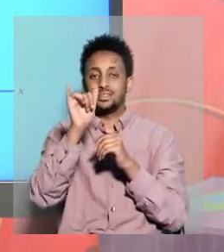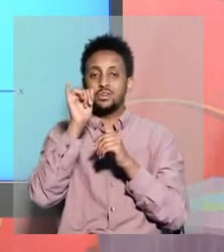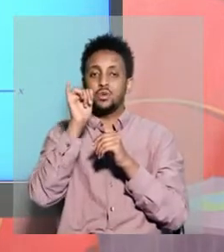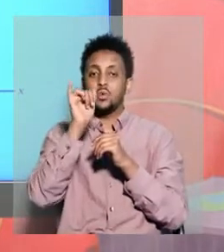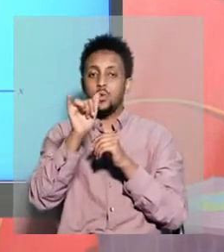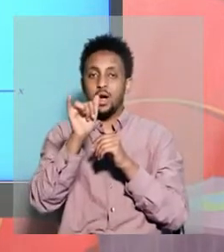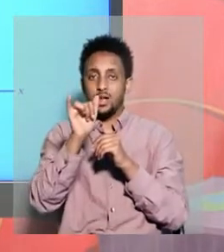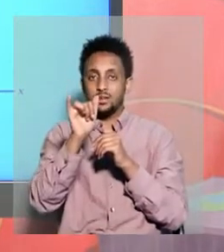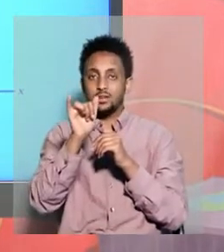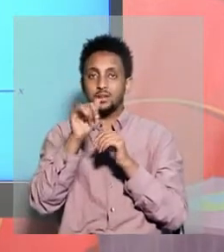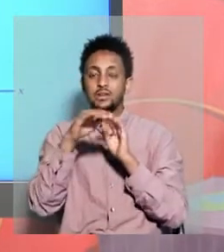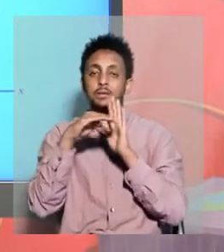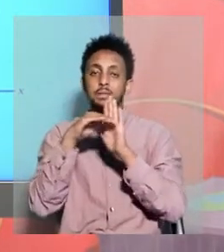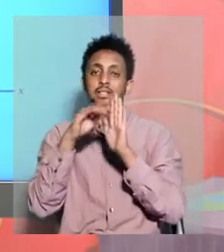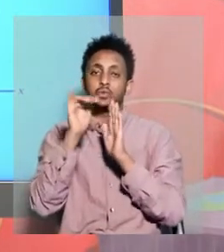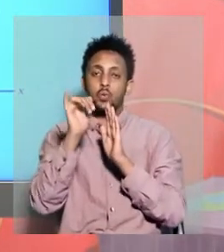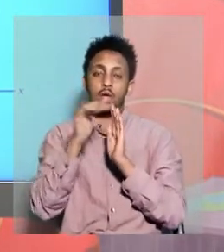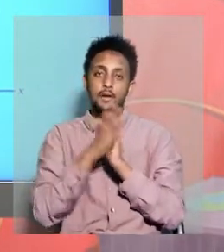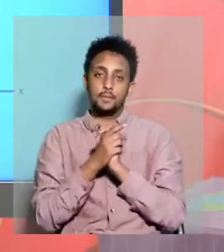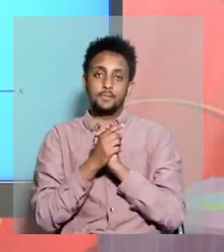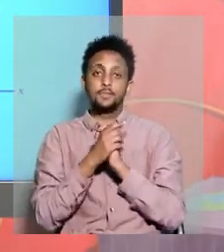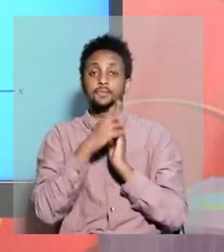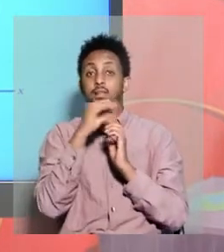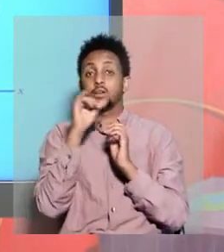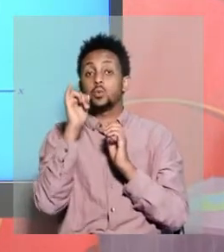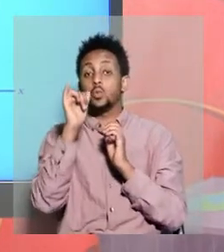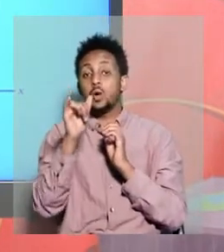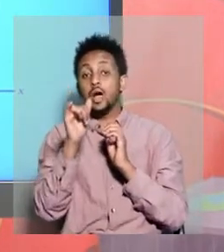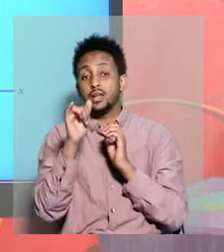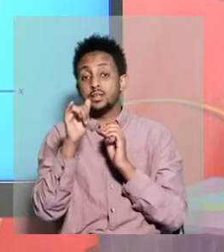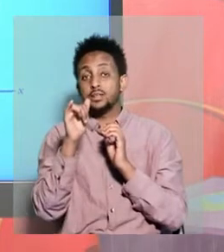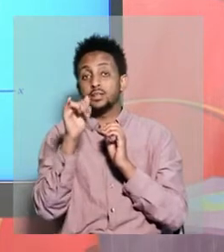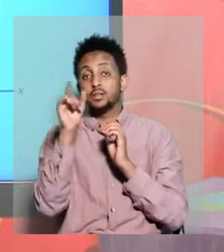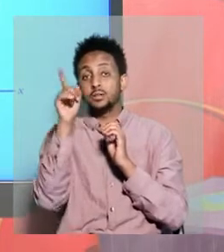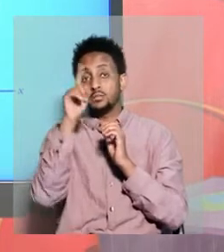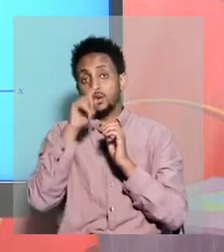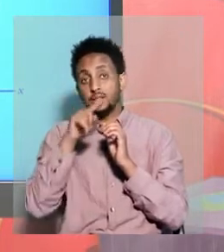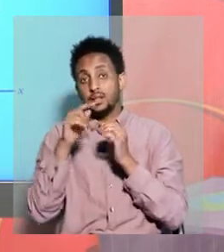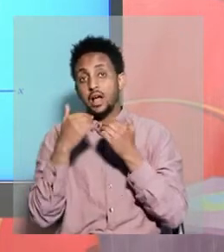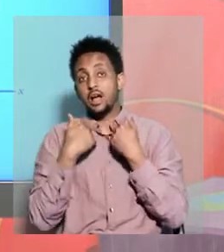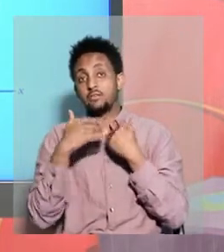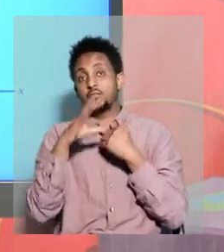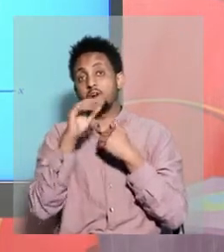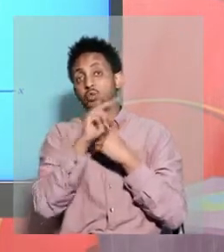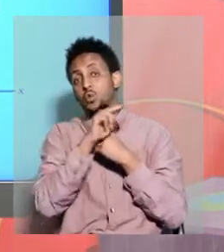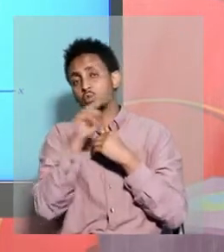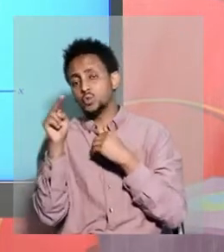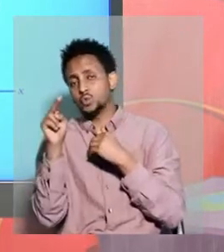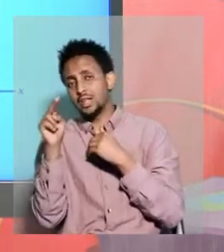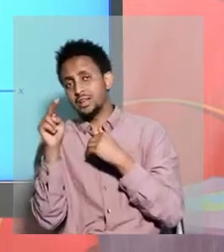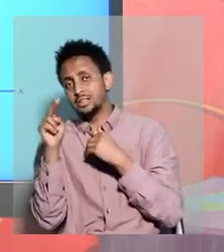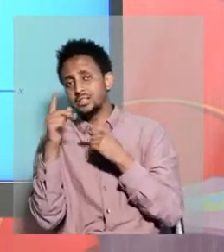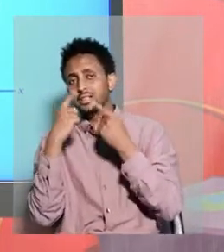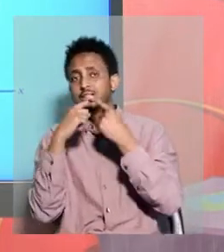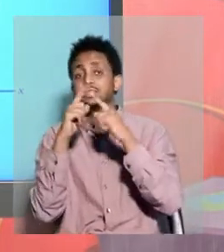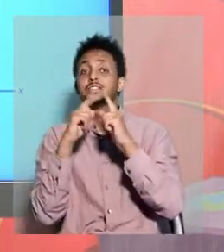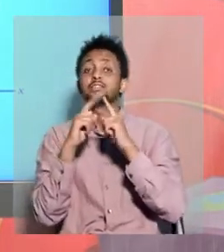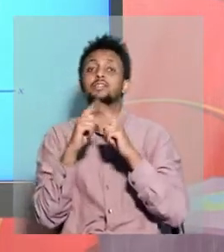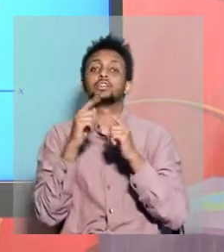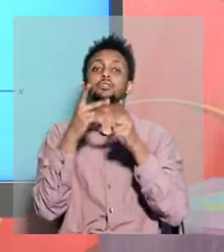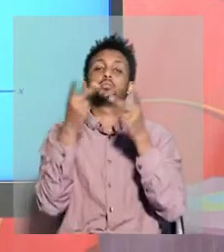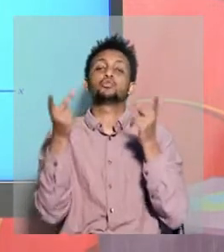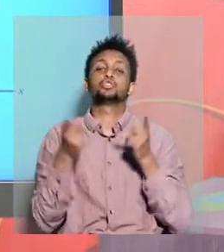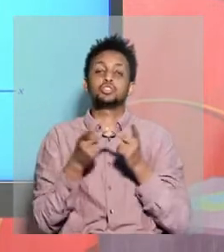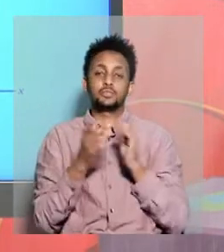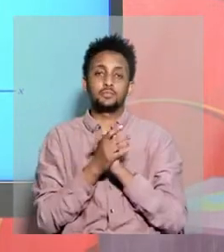location is represented using y. And the vertical location of particles which are found horizontally at different